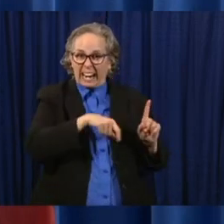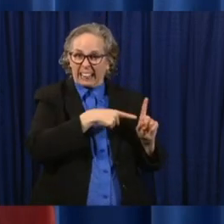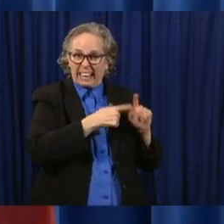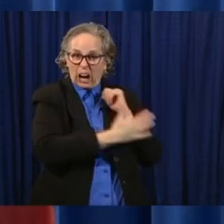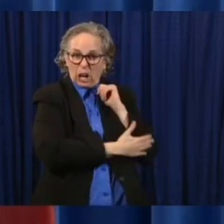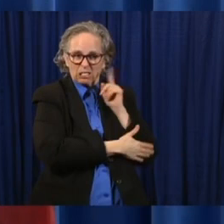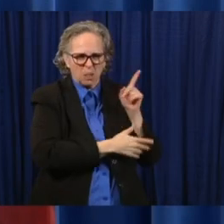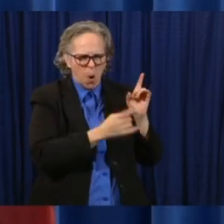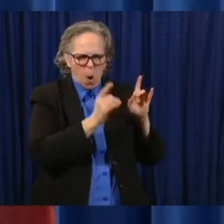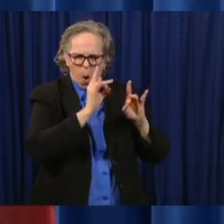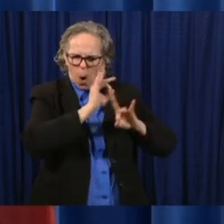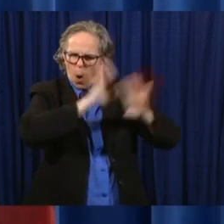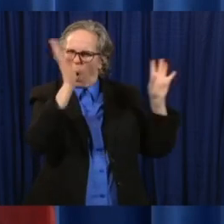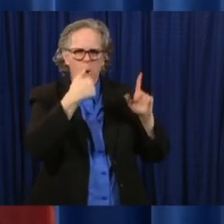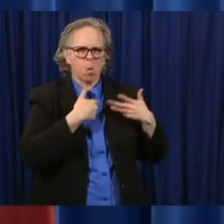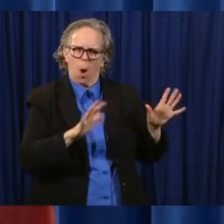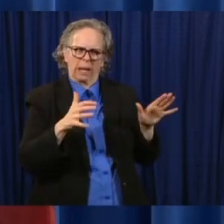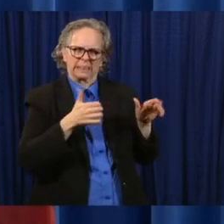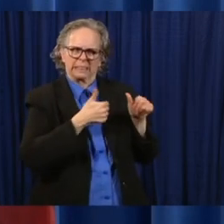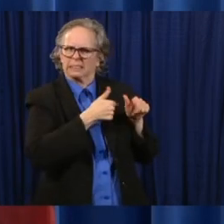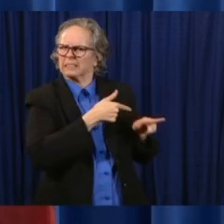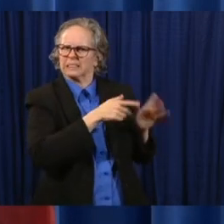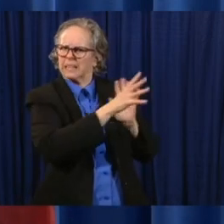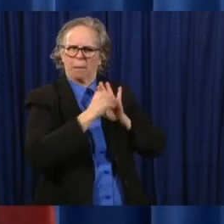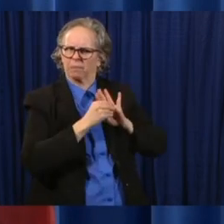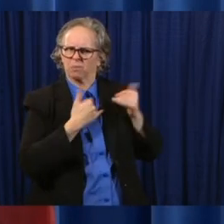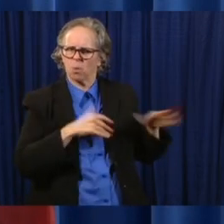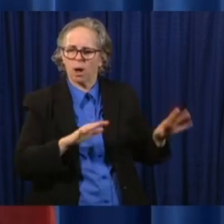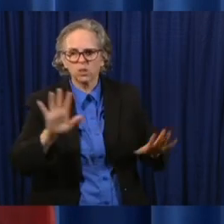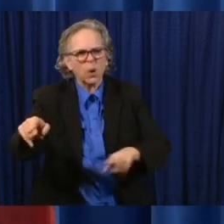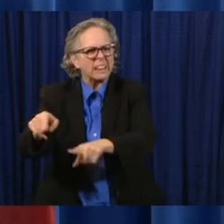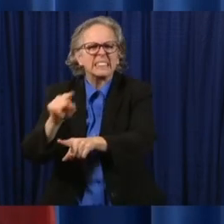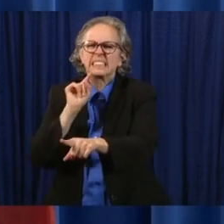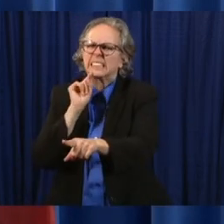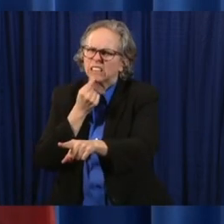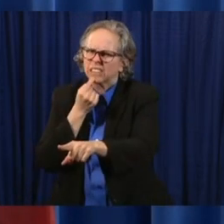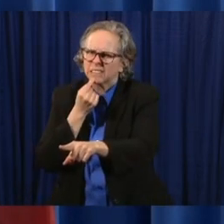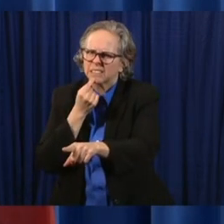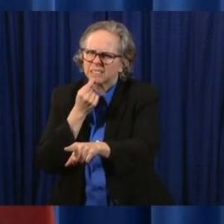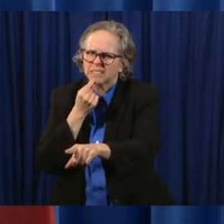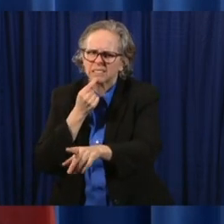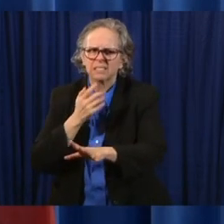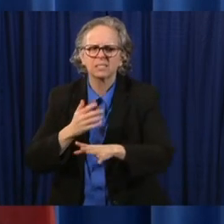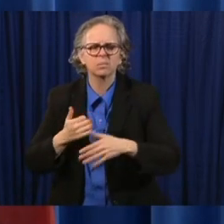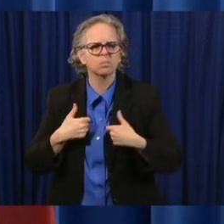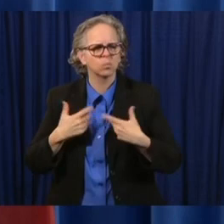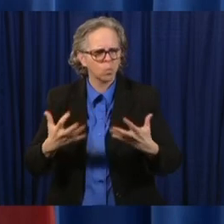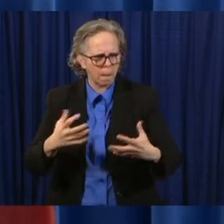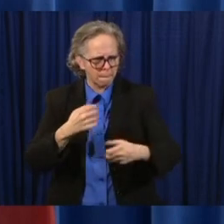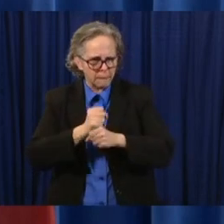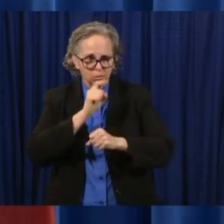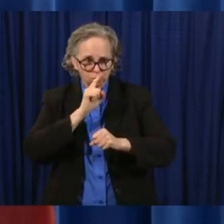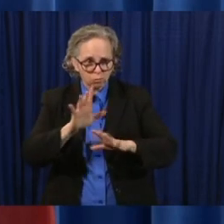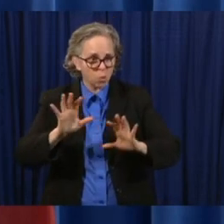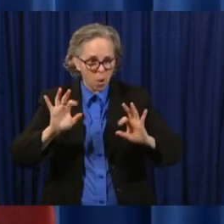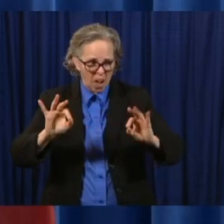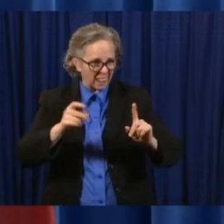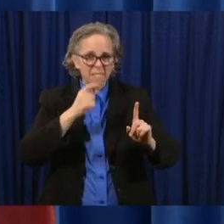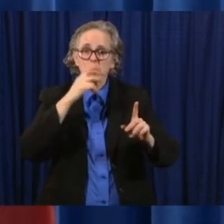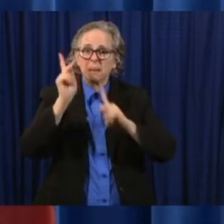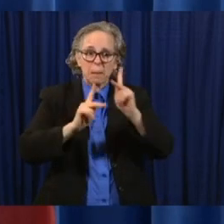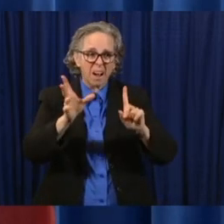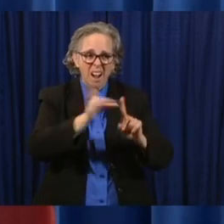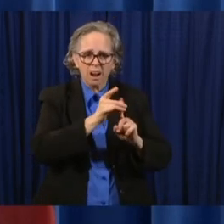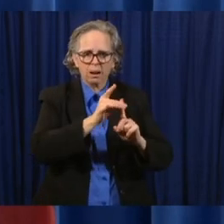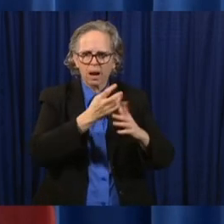through that. We wanted to make sure every Ohioan who did get this had the best medical care that they could